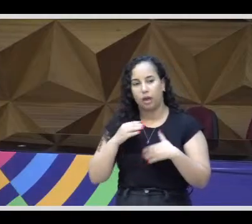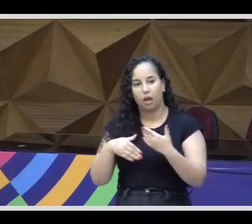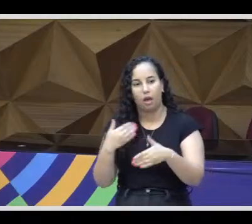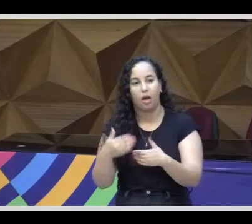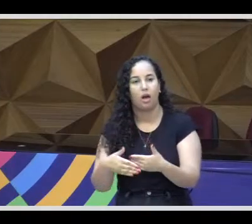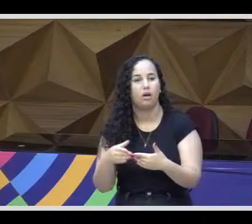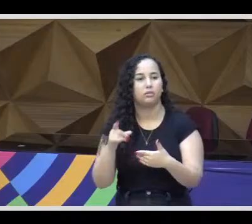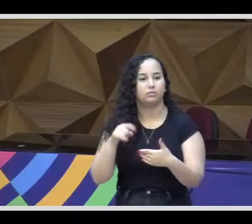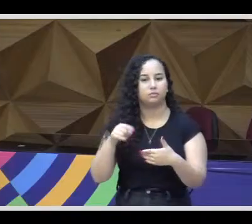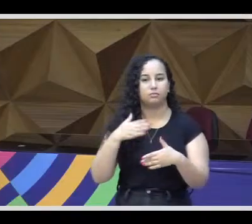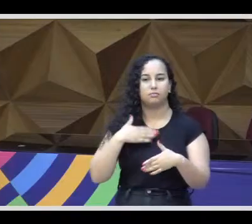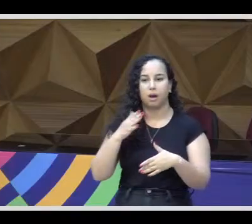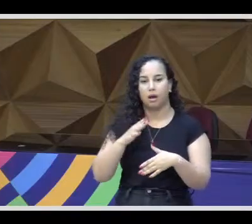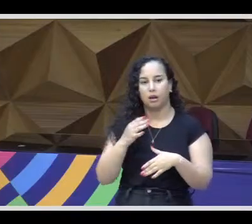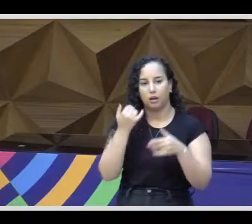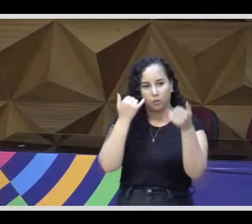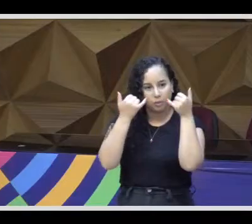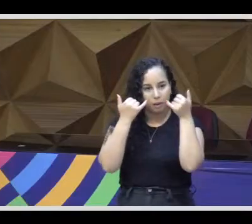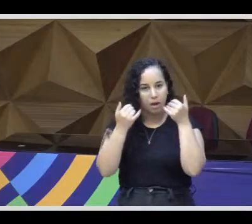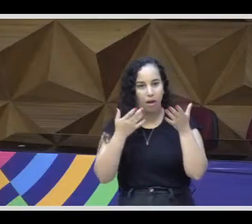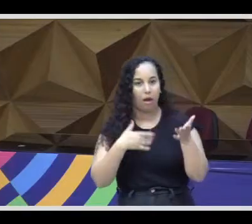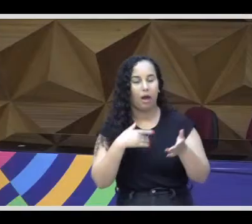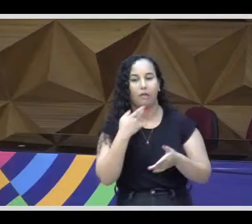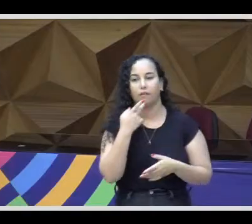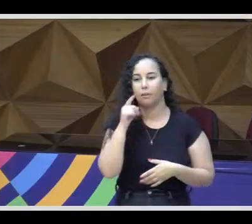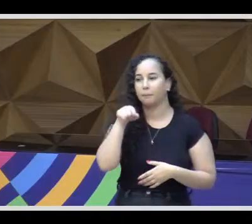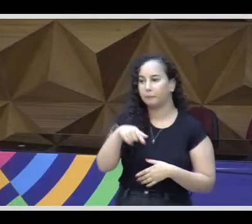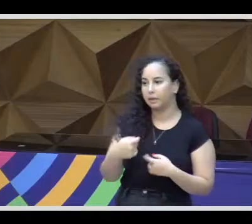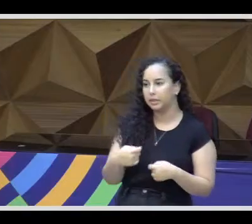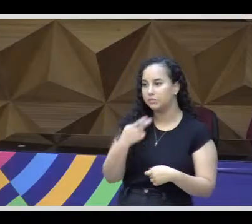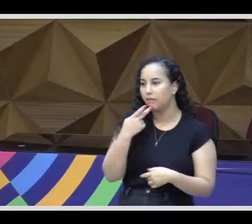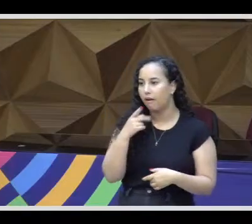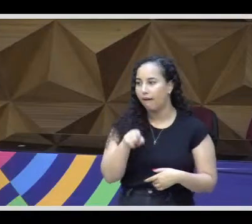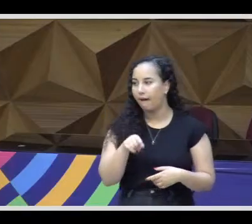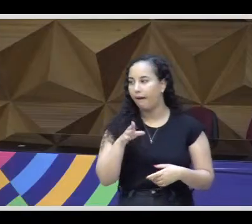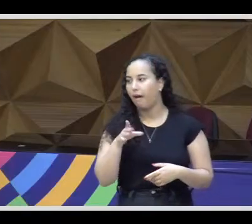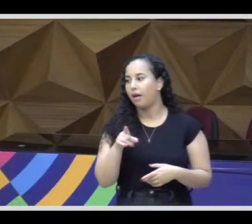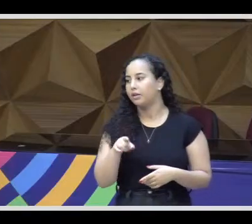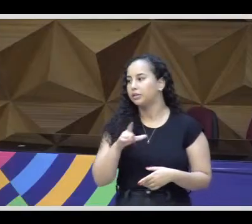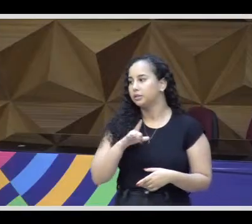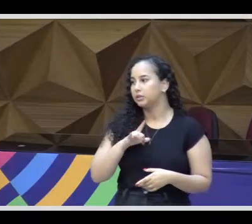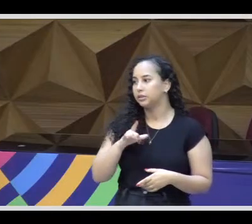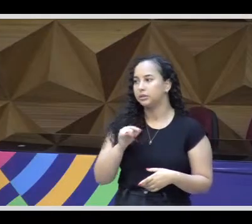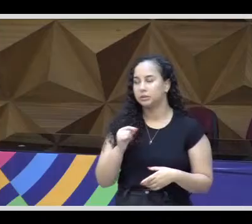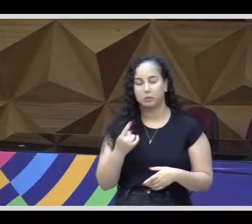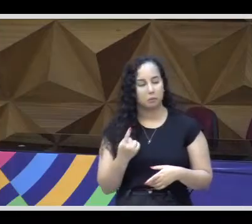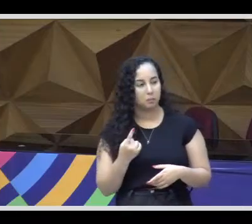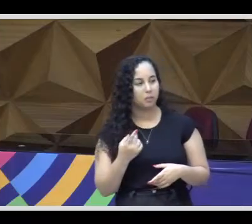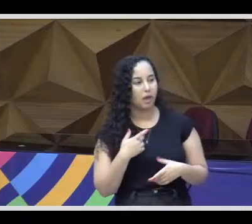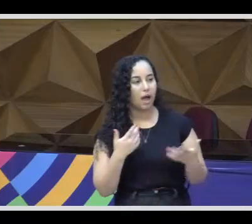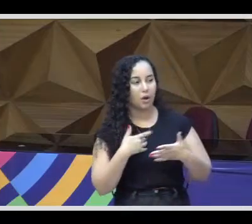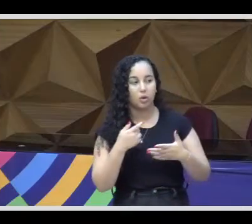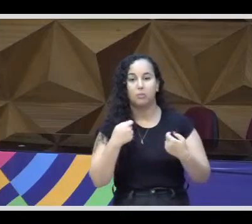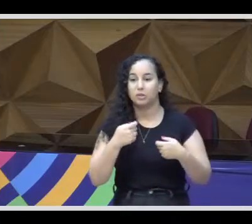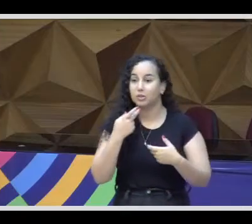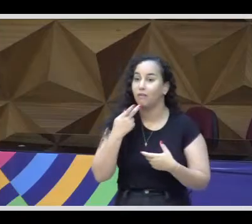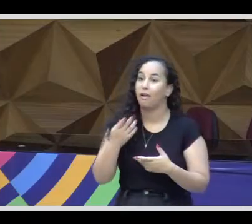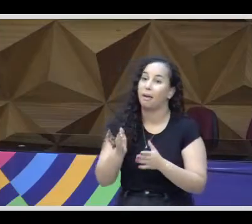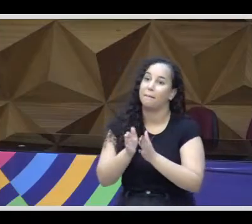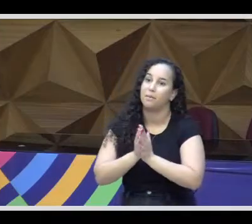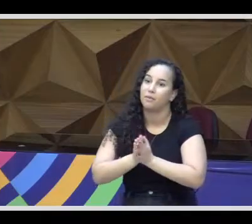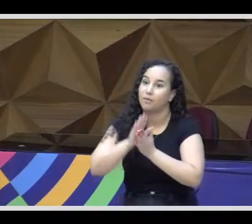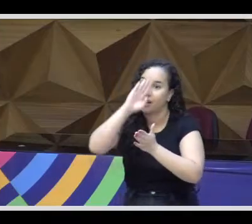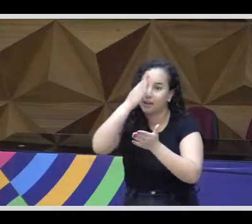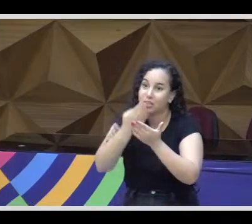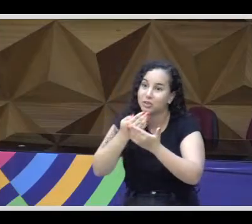of my data. Oh, I have to say that I'm not mobilizing or convincing anyone. Right now I have to say, please, trust, I'm